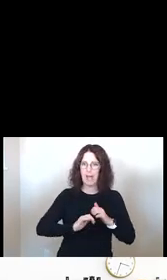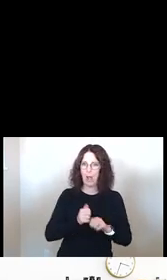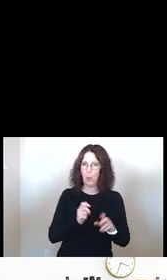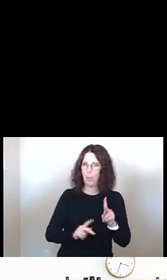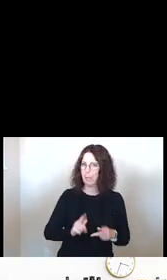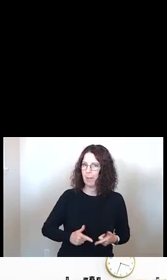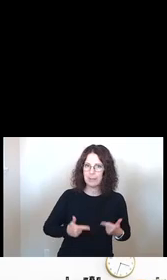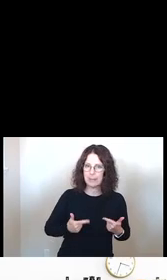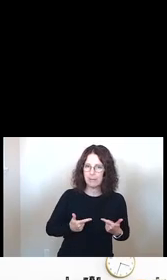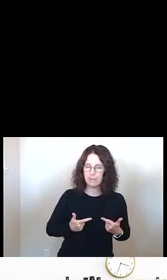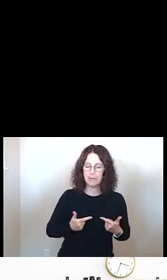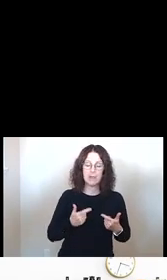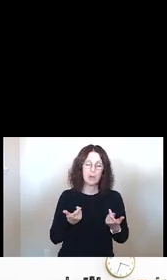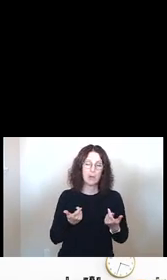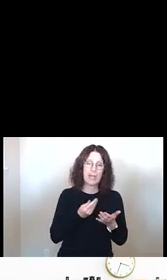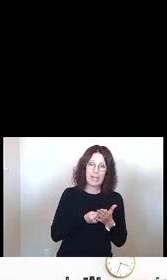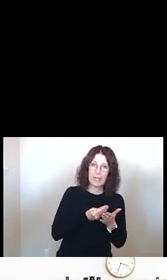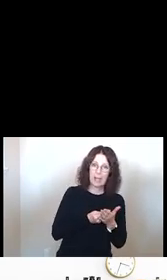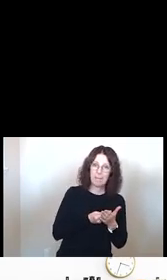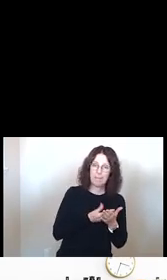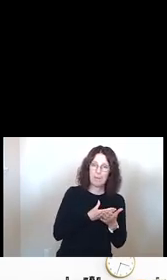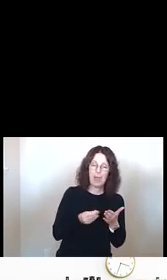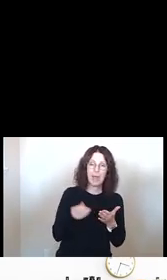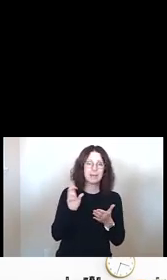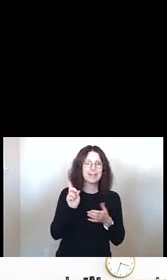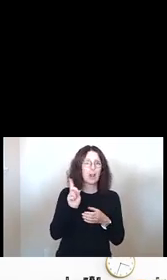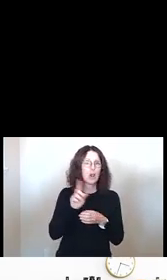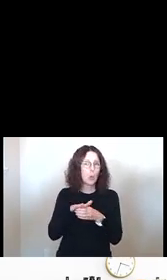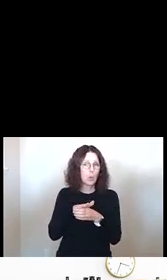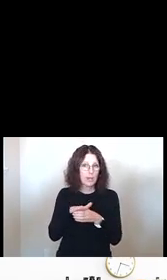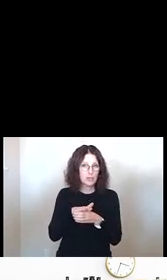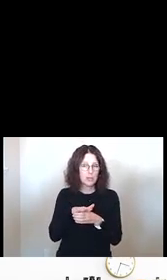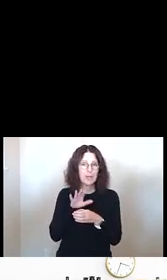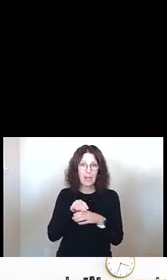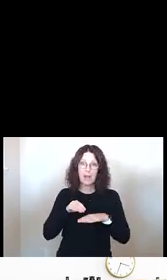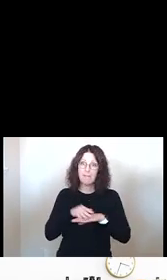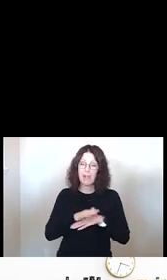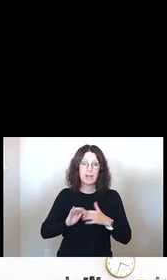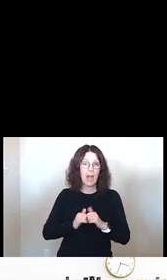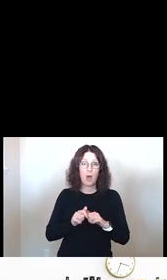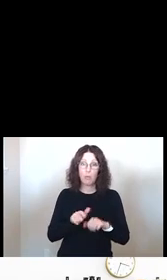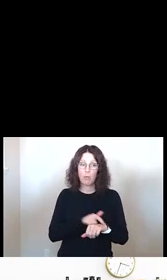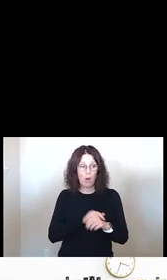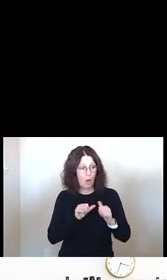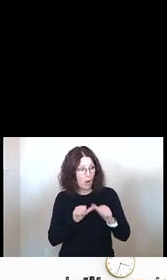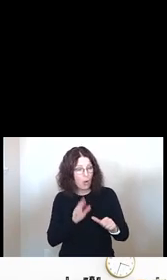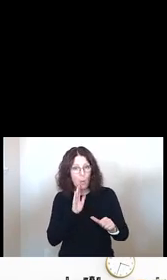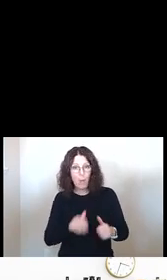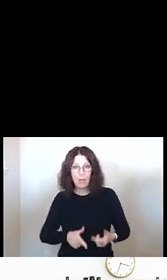income and location, affect how long people live, the nature of the illnesses,